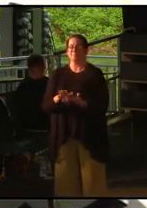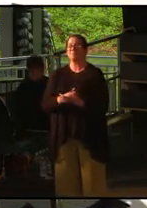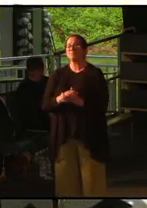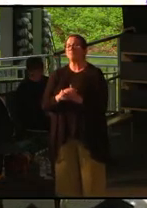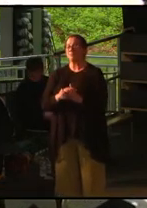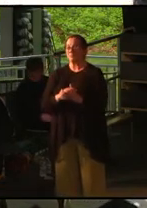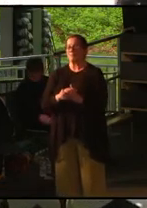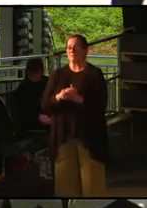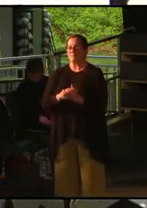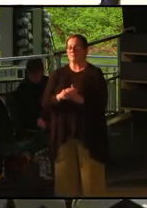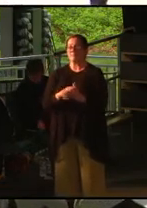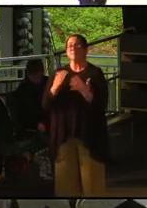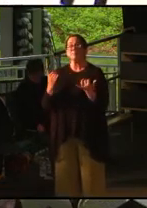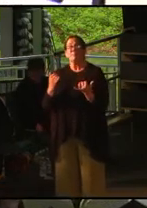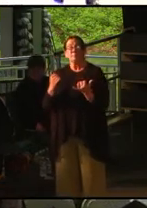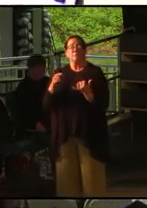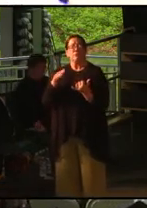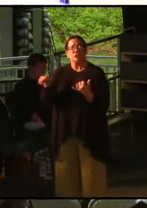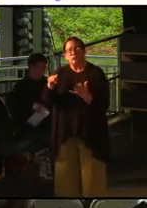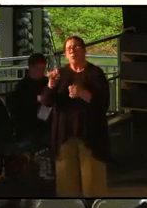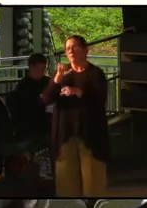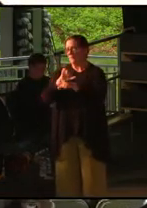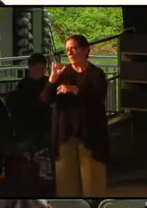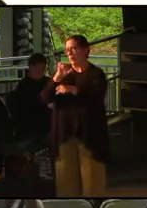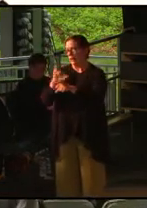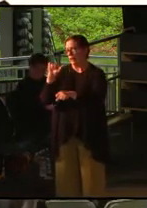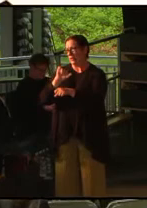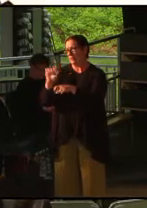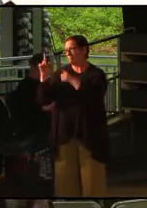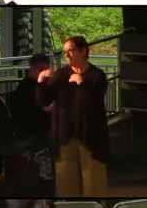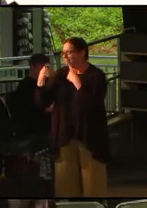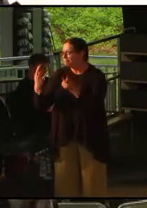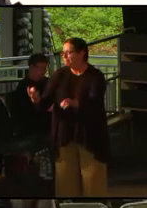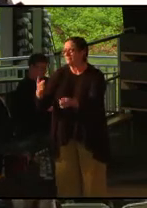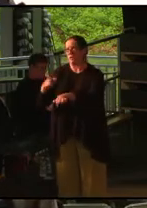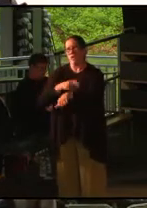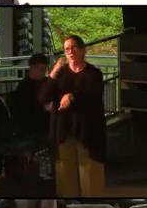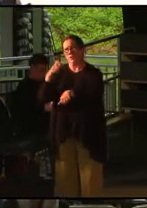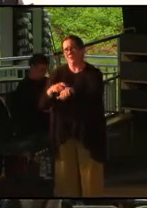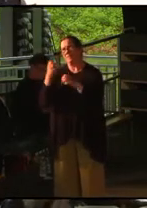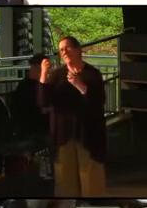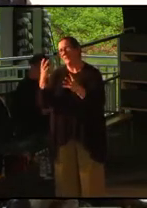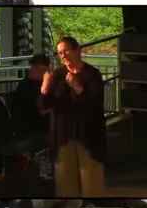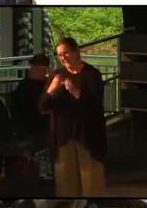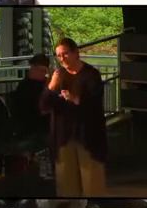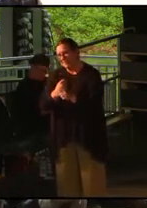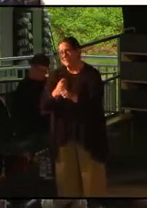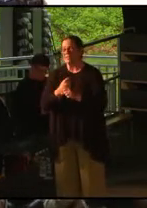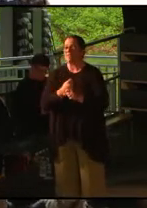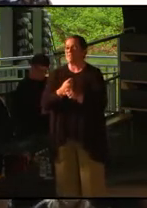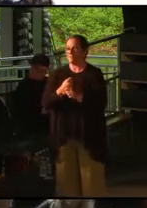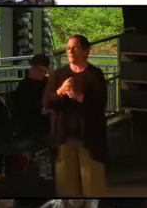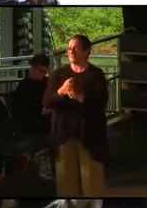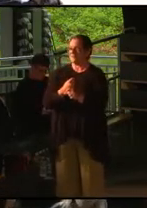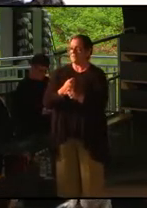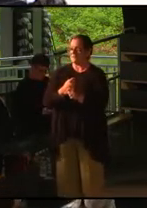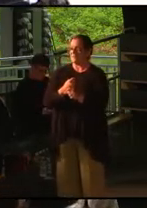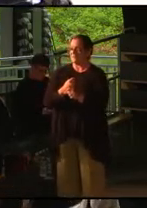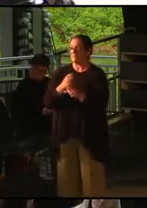Chances are you have been working toward this day for many years with